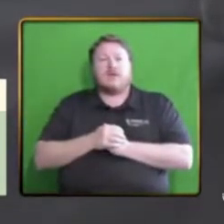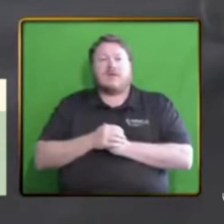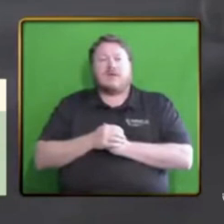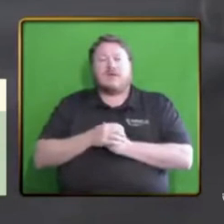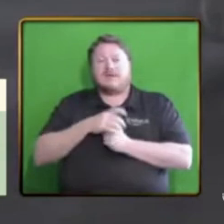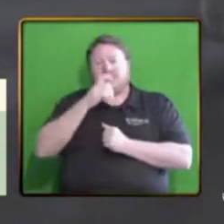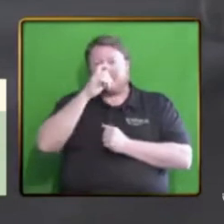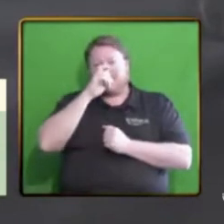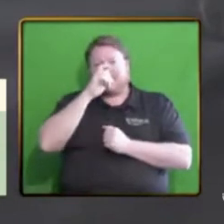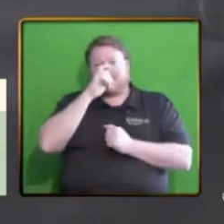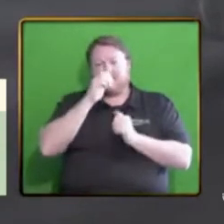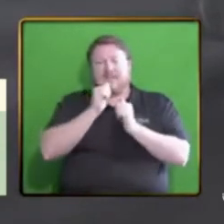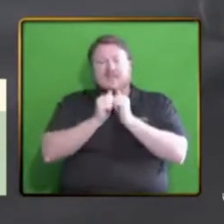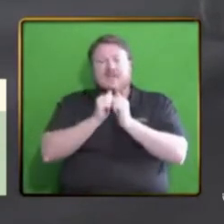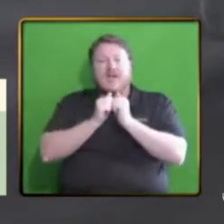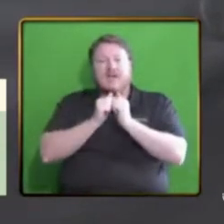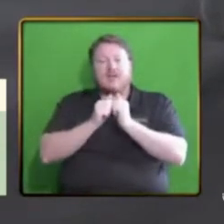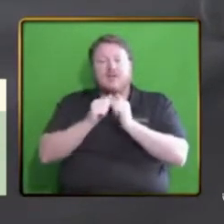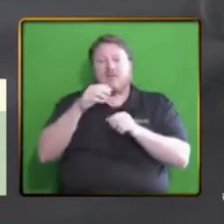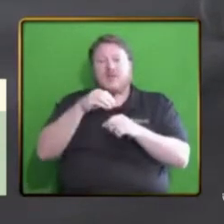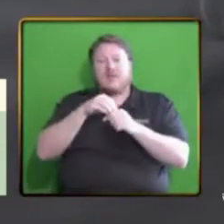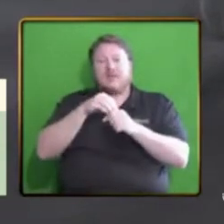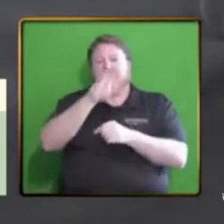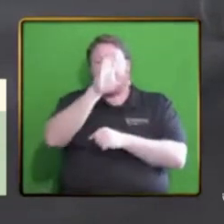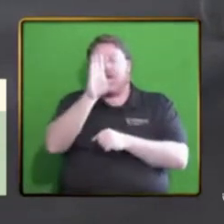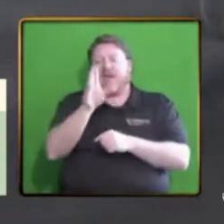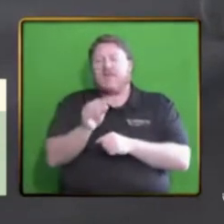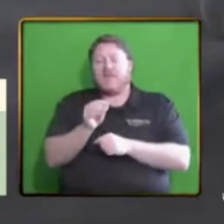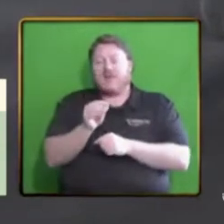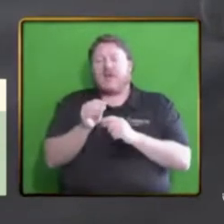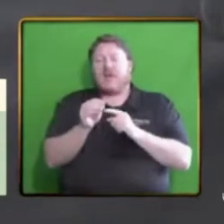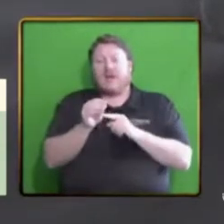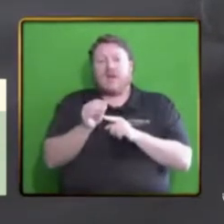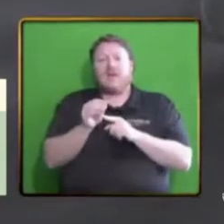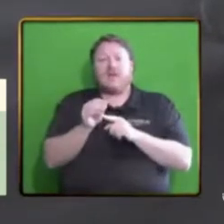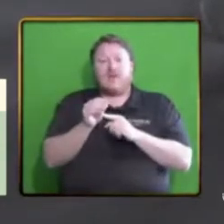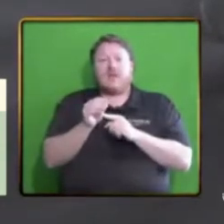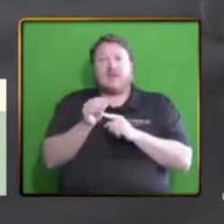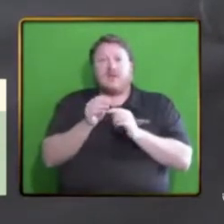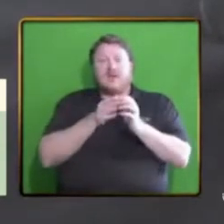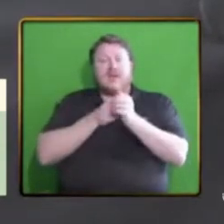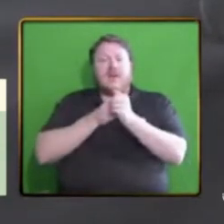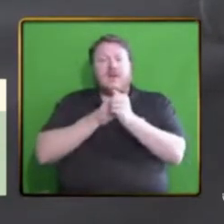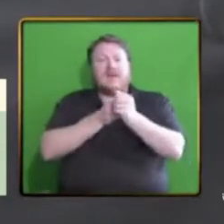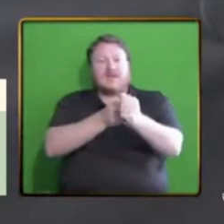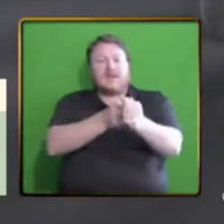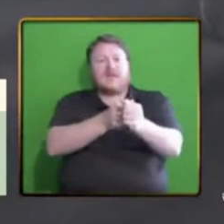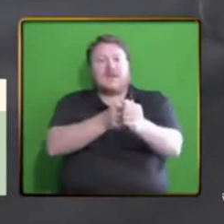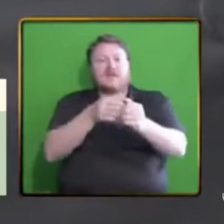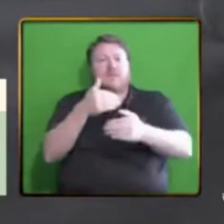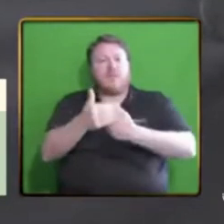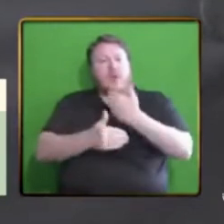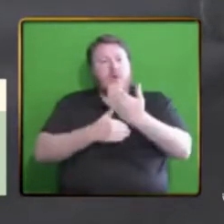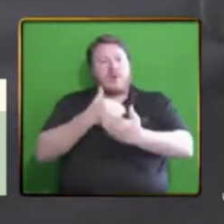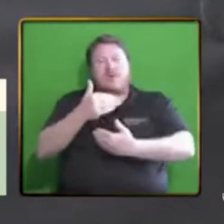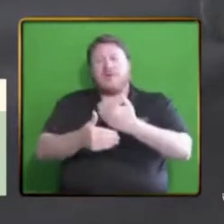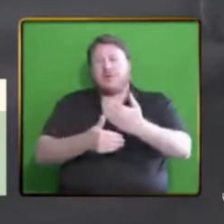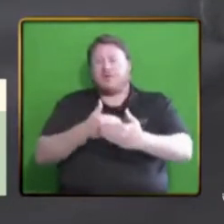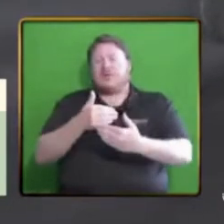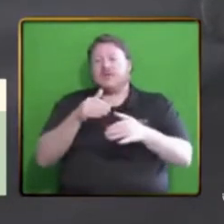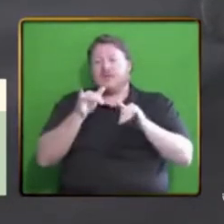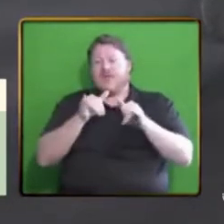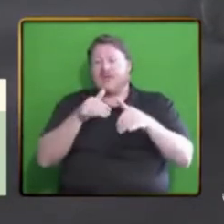country on our continent and in our region having led a process of this